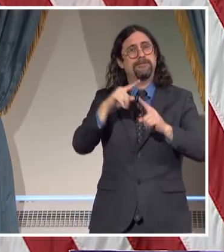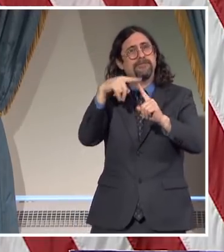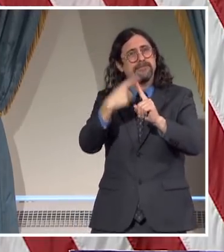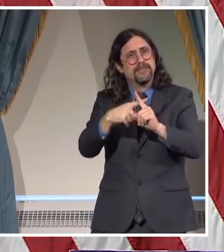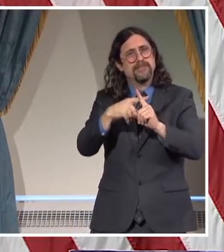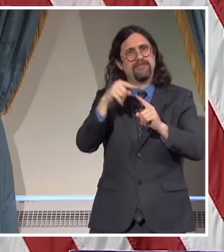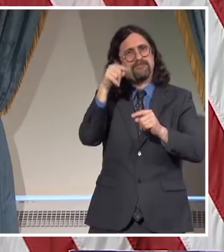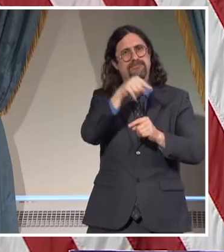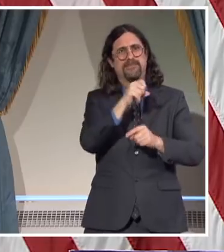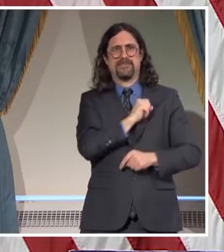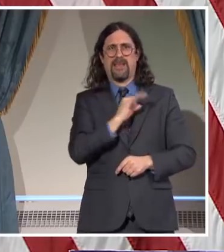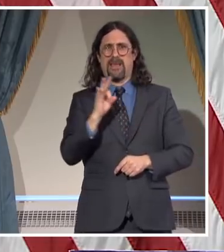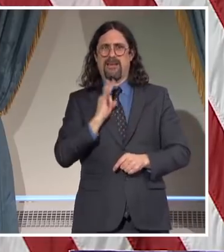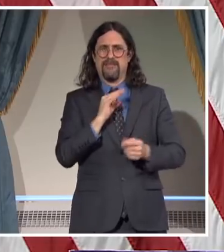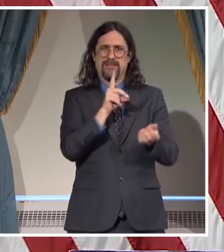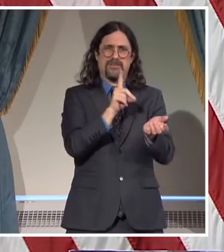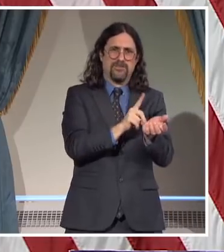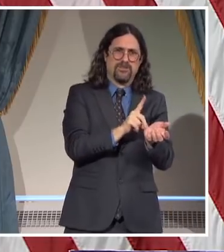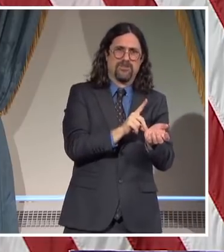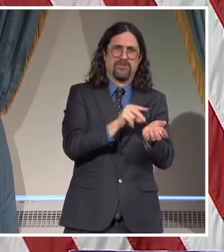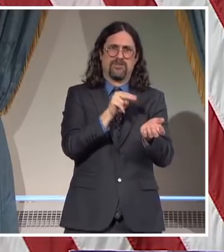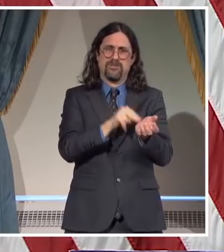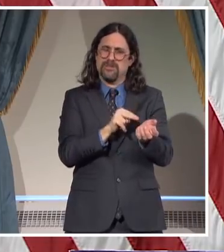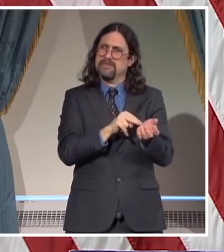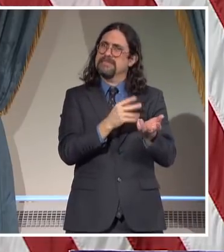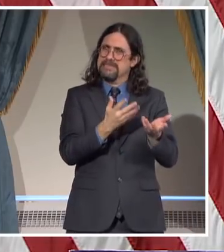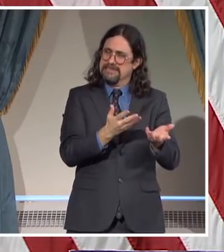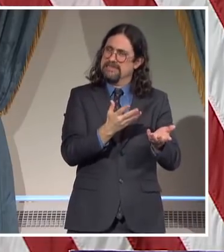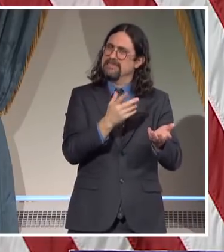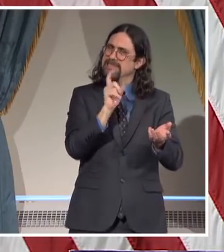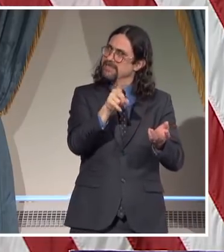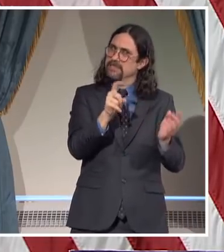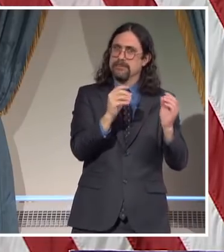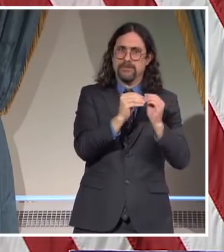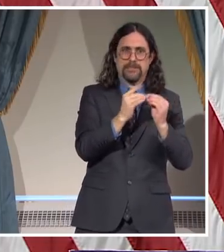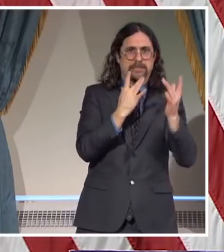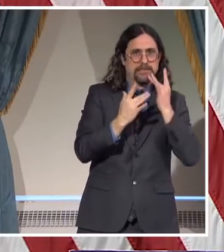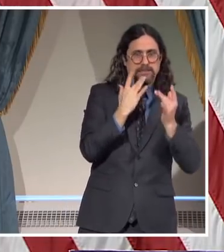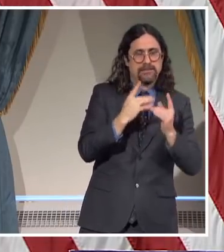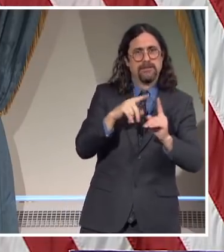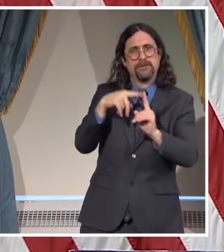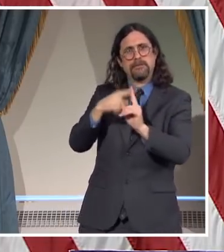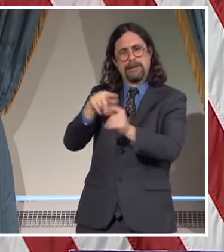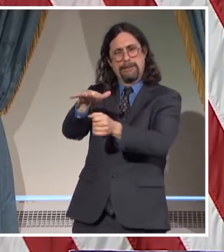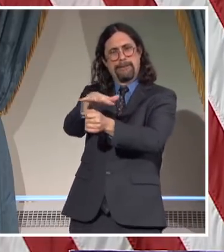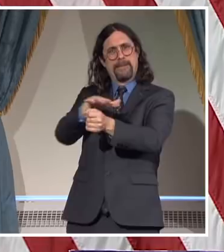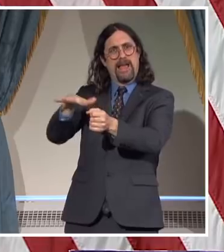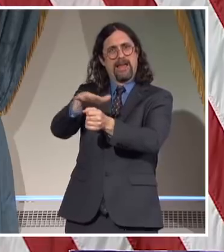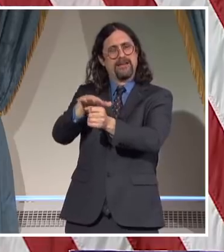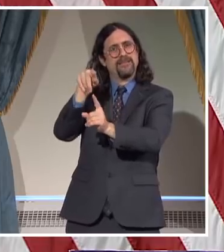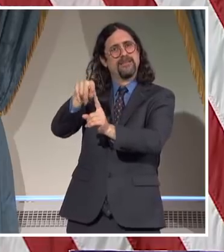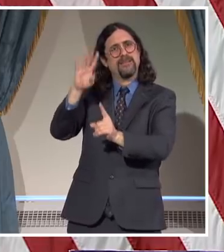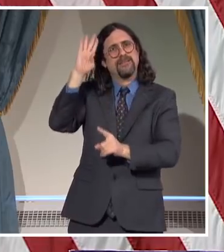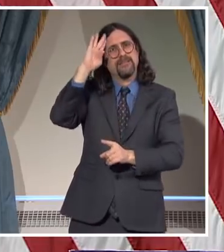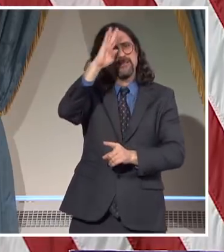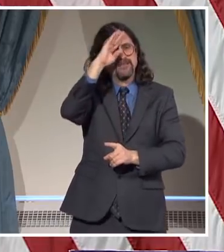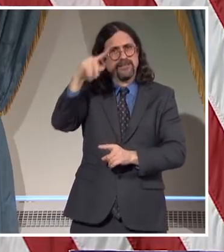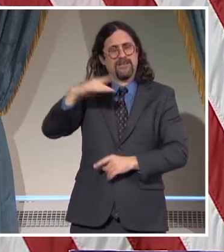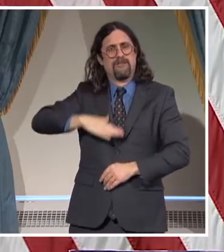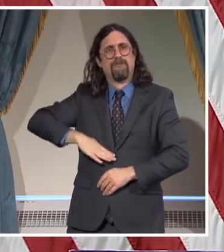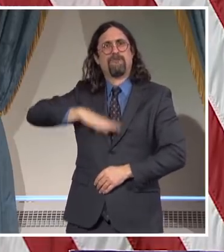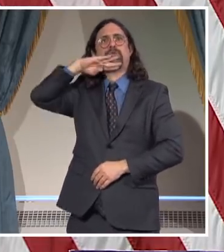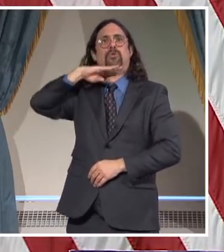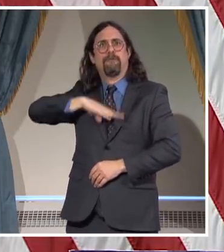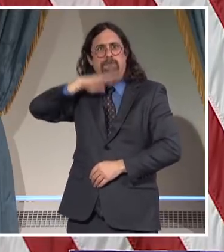with equipment and supplies. That's what we'll be dealing with for weeks and weeks ahead. The